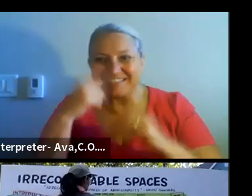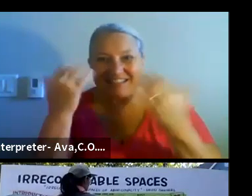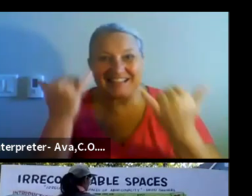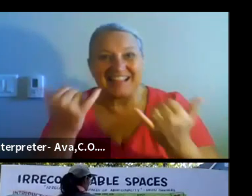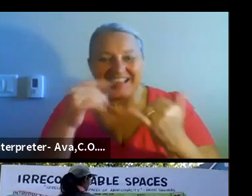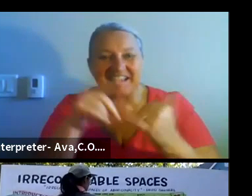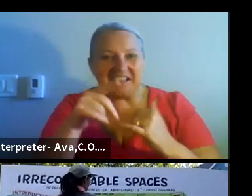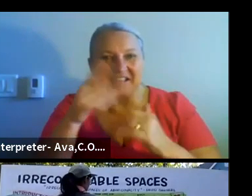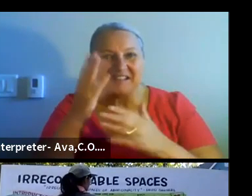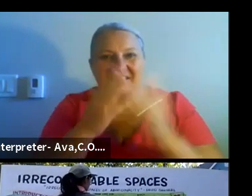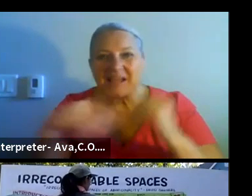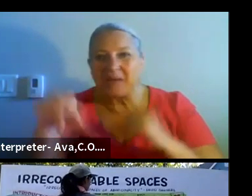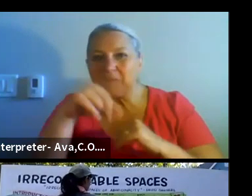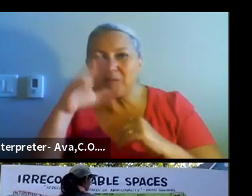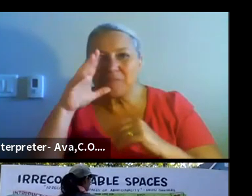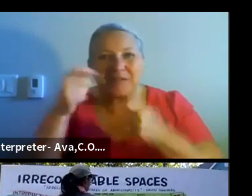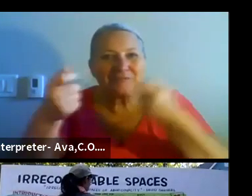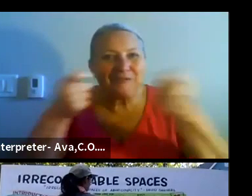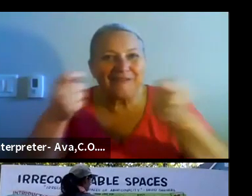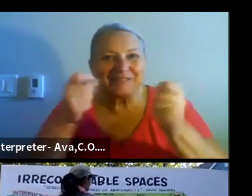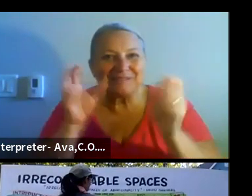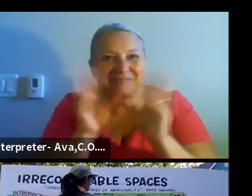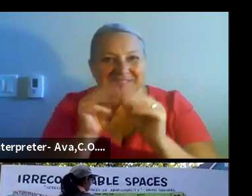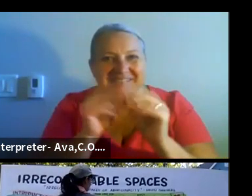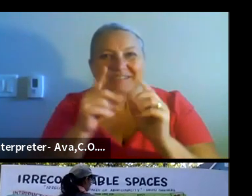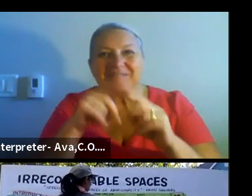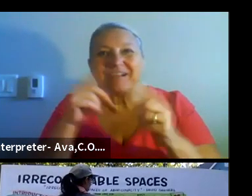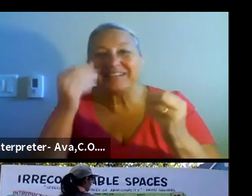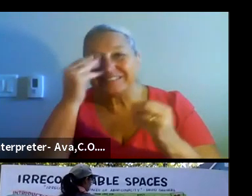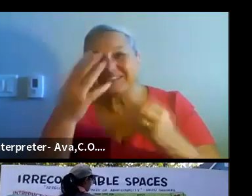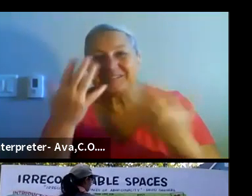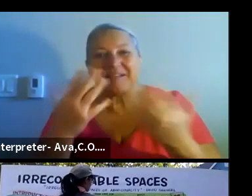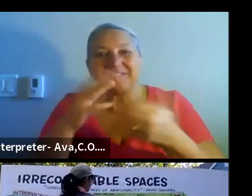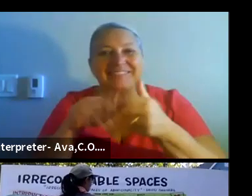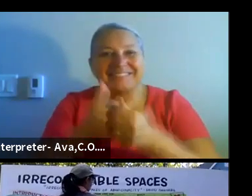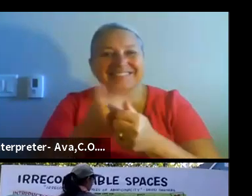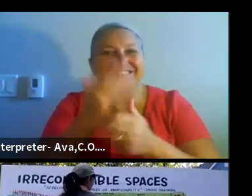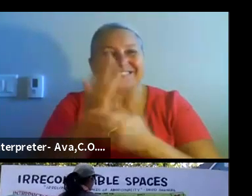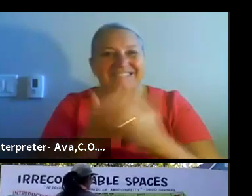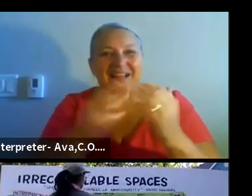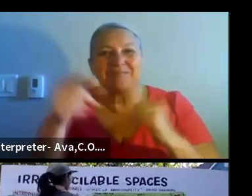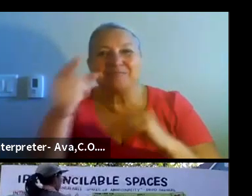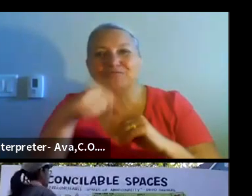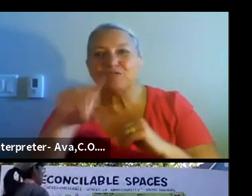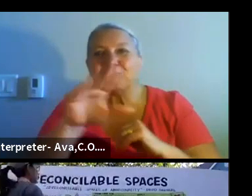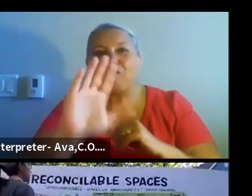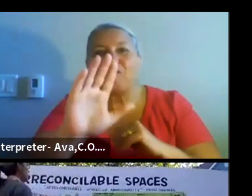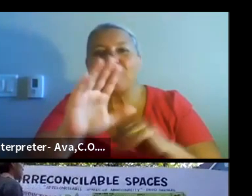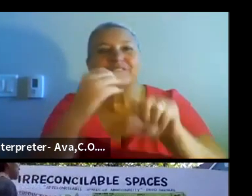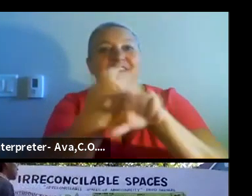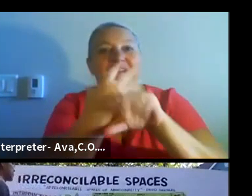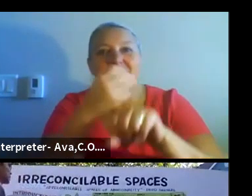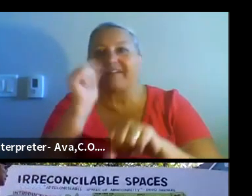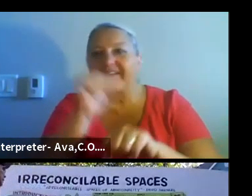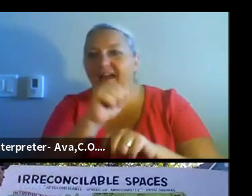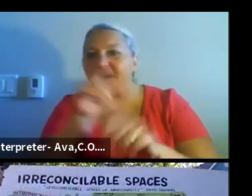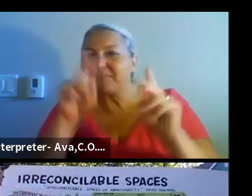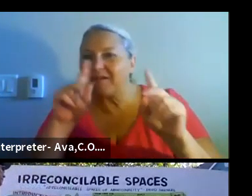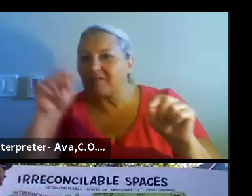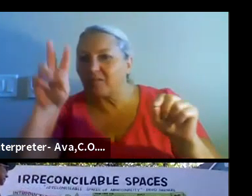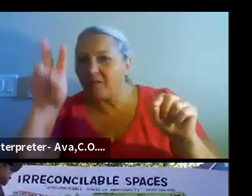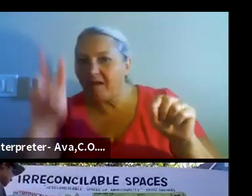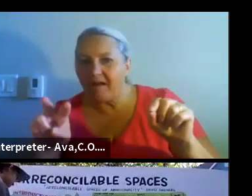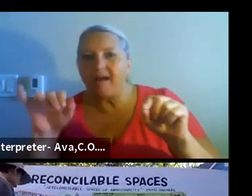moderating that, looking over that, and hopefully we can bring some of your responses into the discussion and